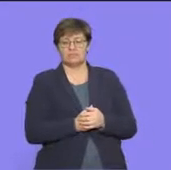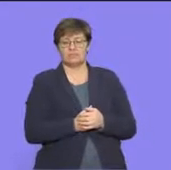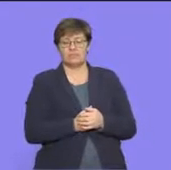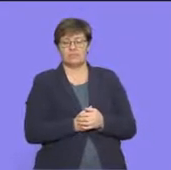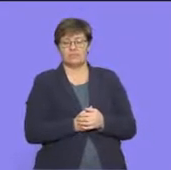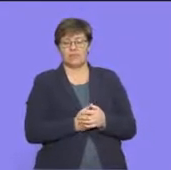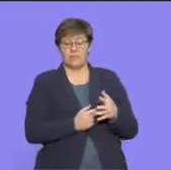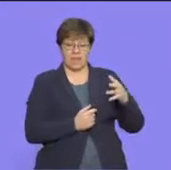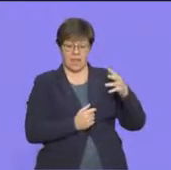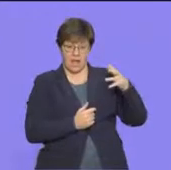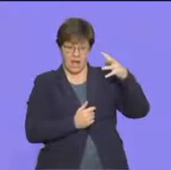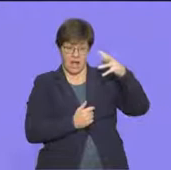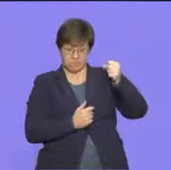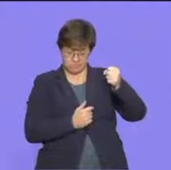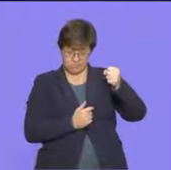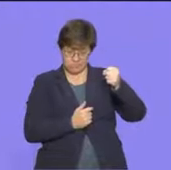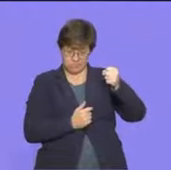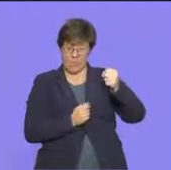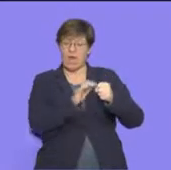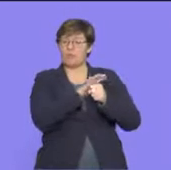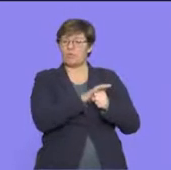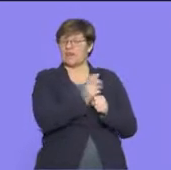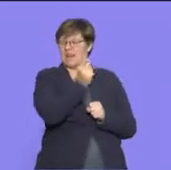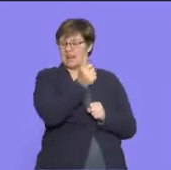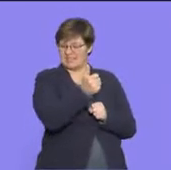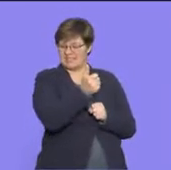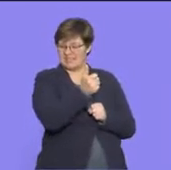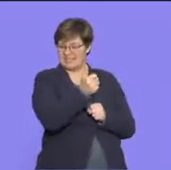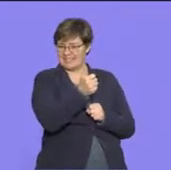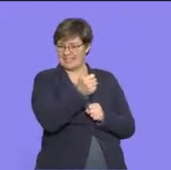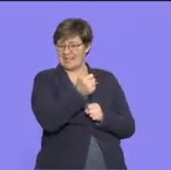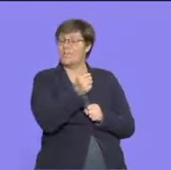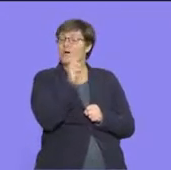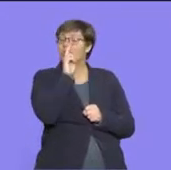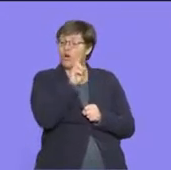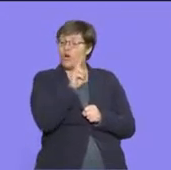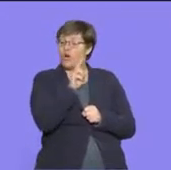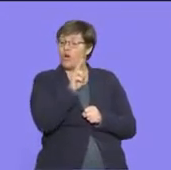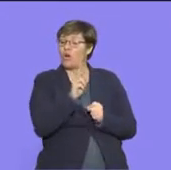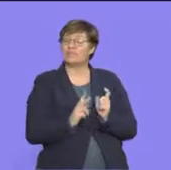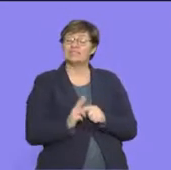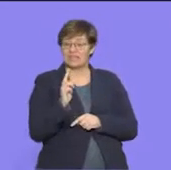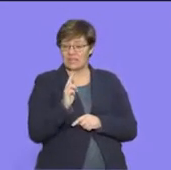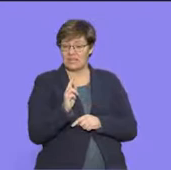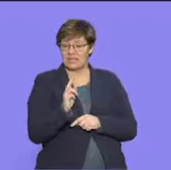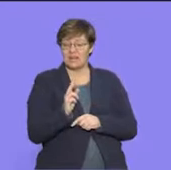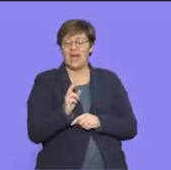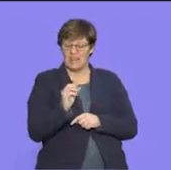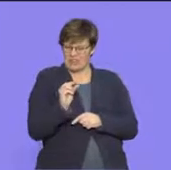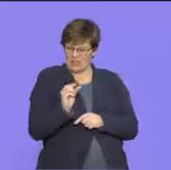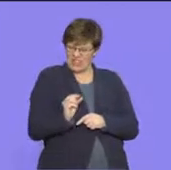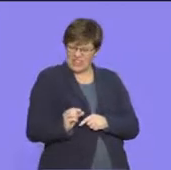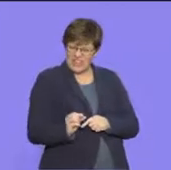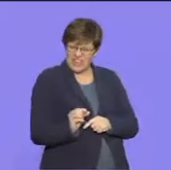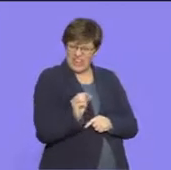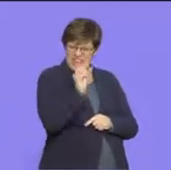they contract, a little bit of a pressure. But did you remember when you saw the dissection, how big and thick, right,